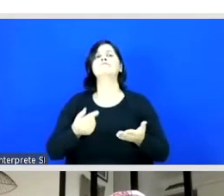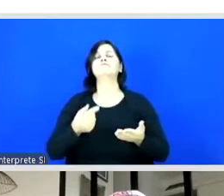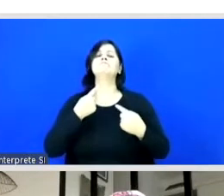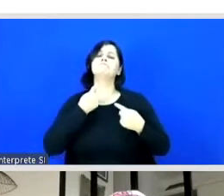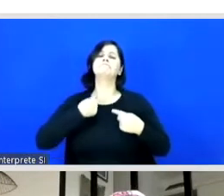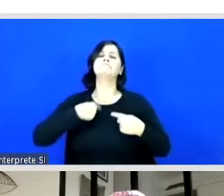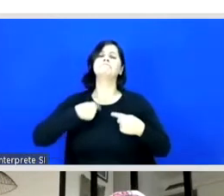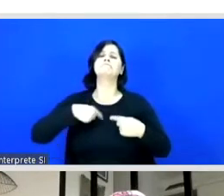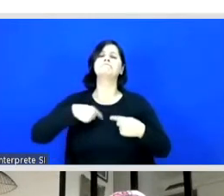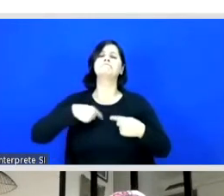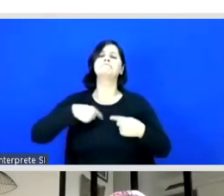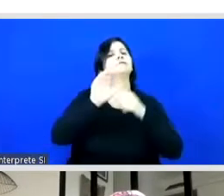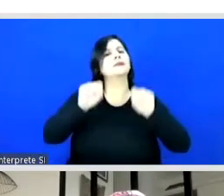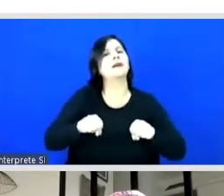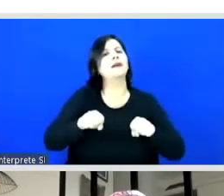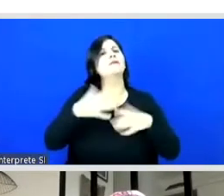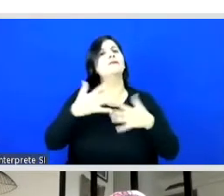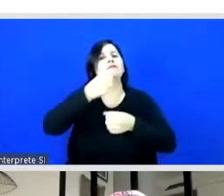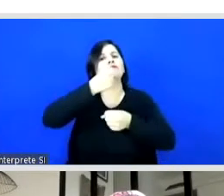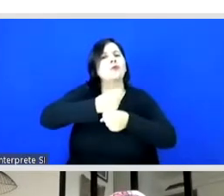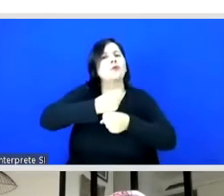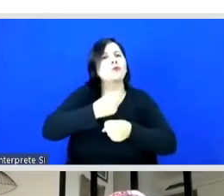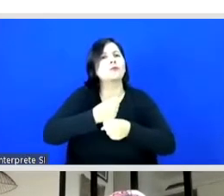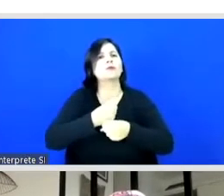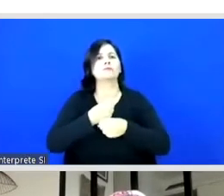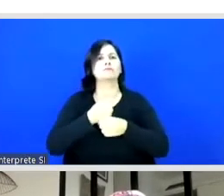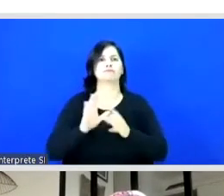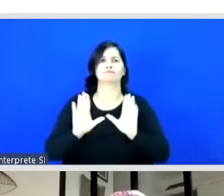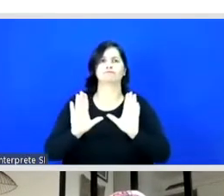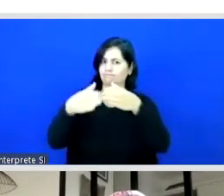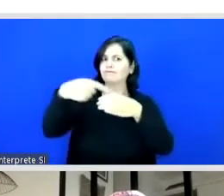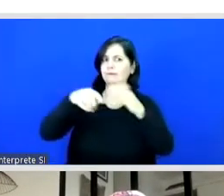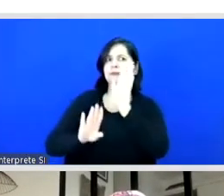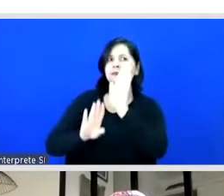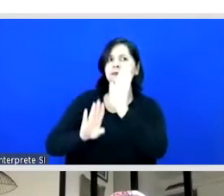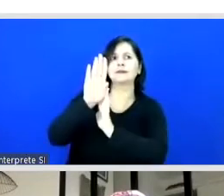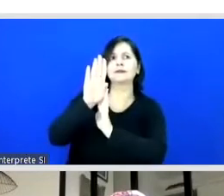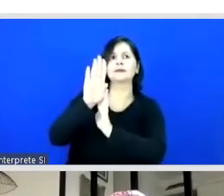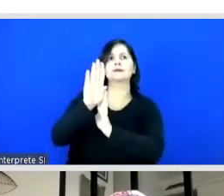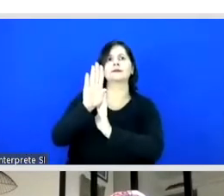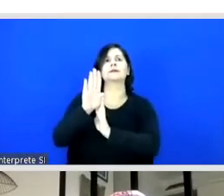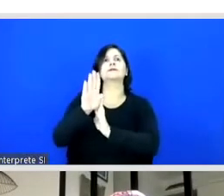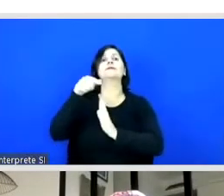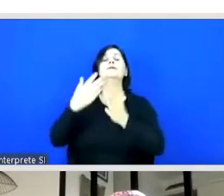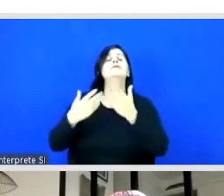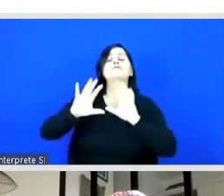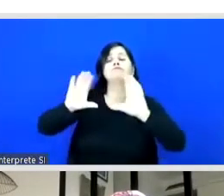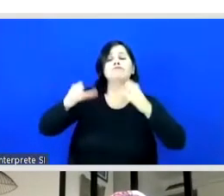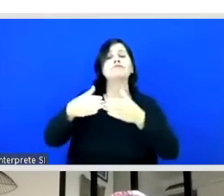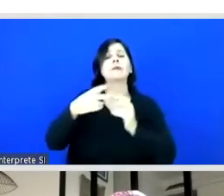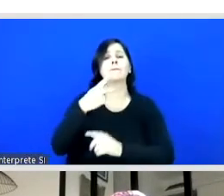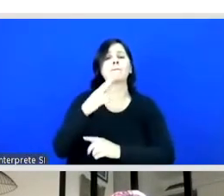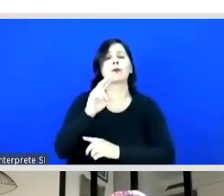Serbia that women are those change makers. We have done several research and we have, you know, we